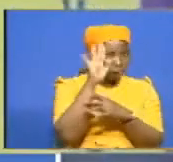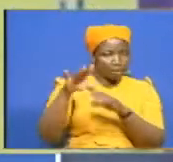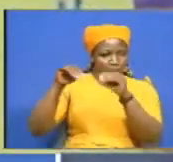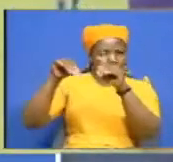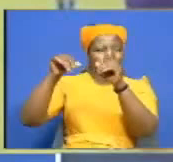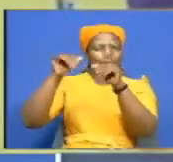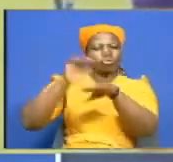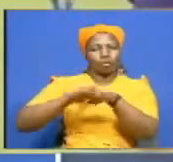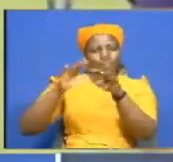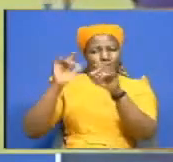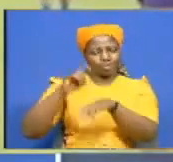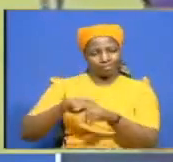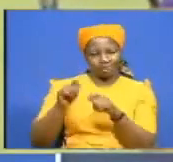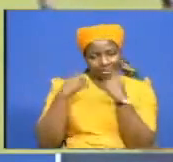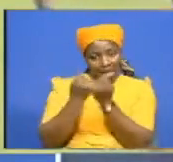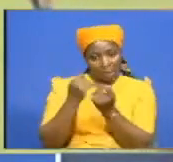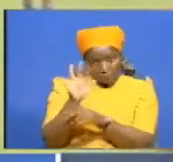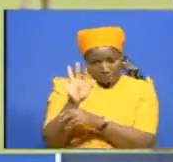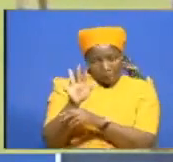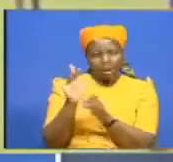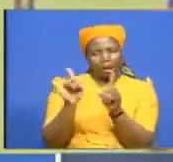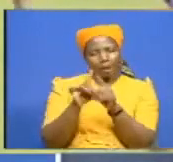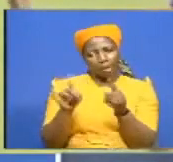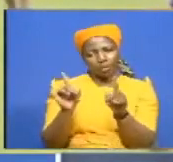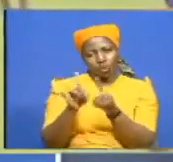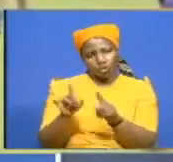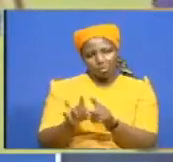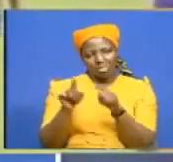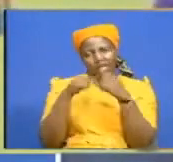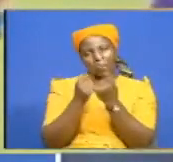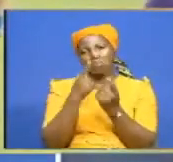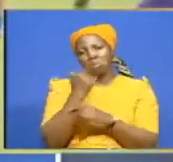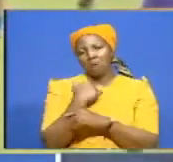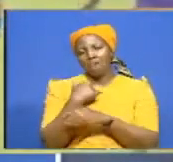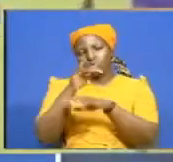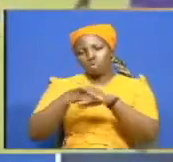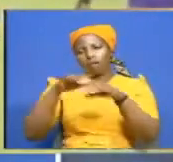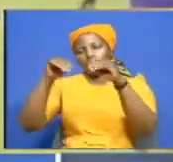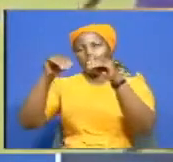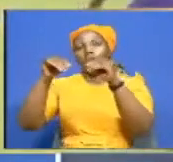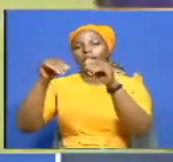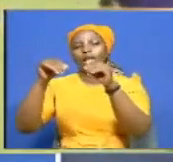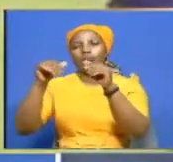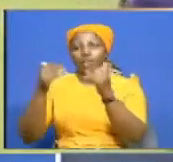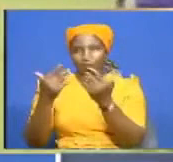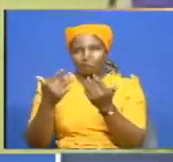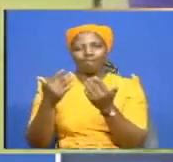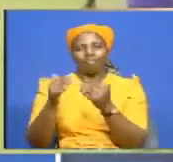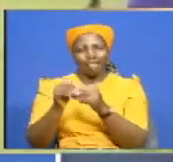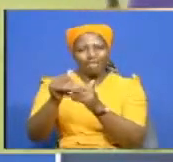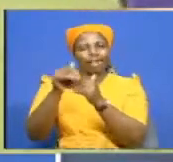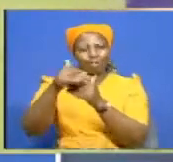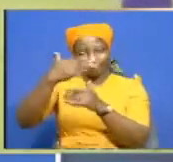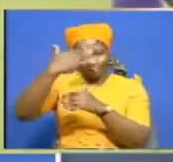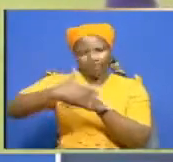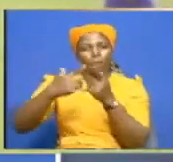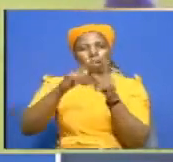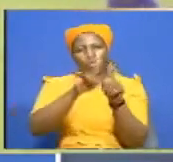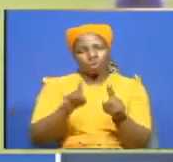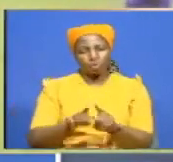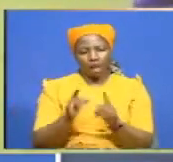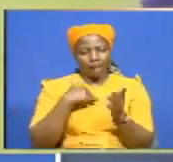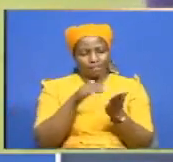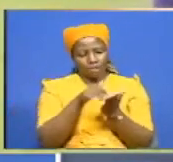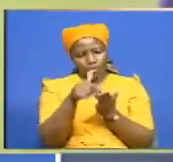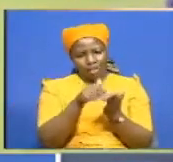team. But also the team who have some good quality strength in front, but also they have some weakness,